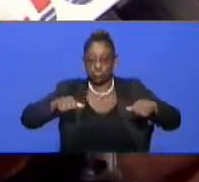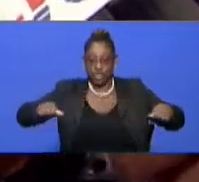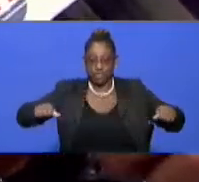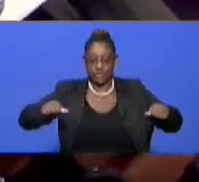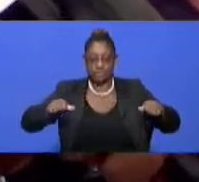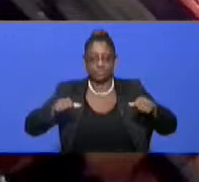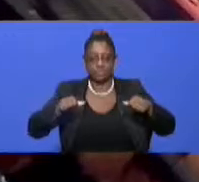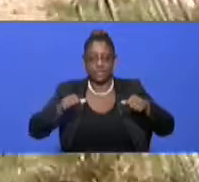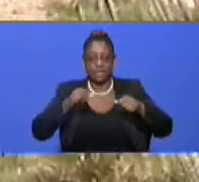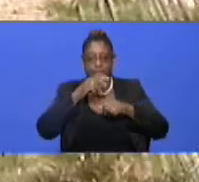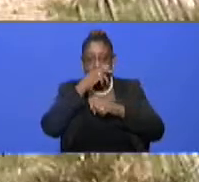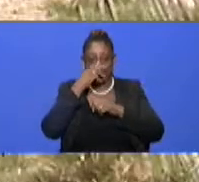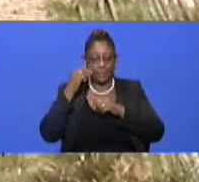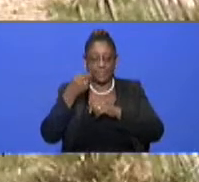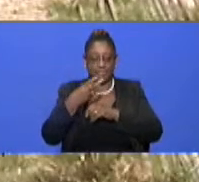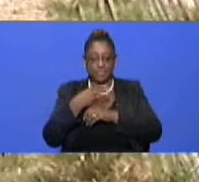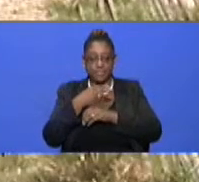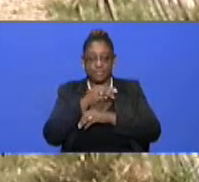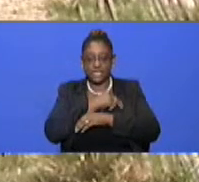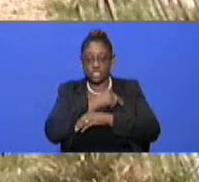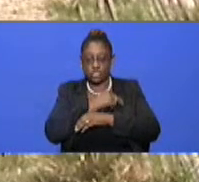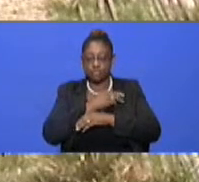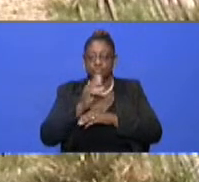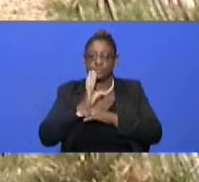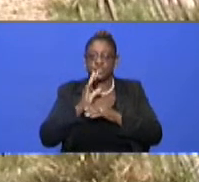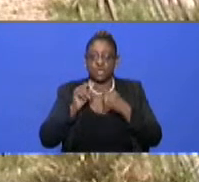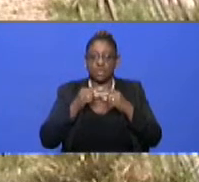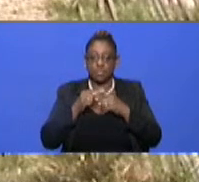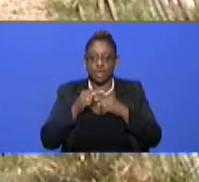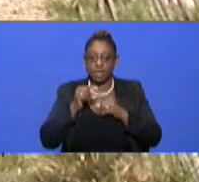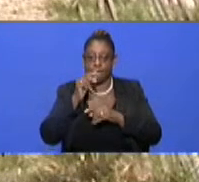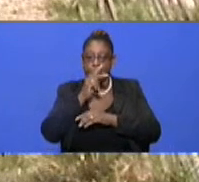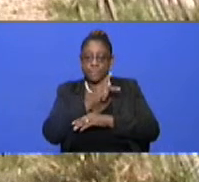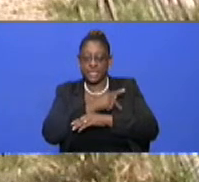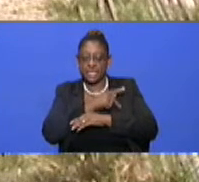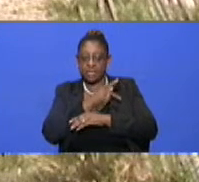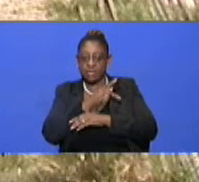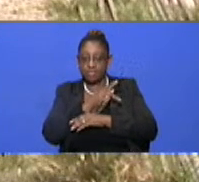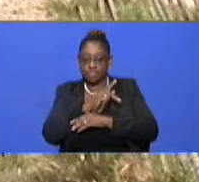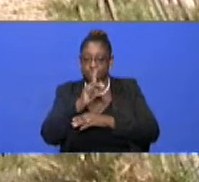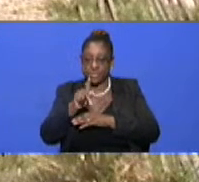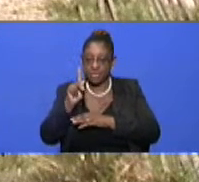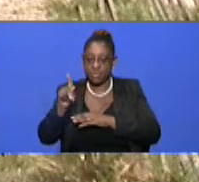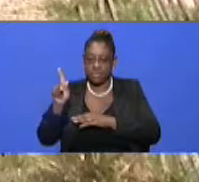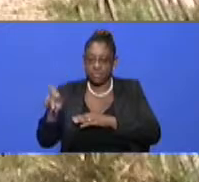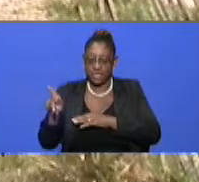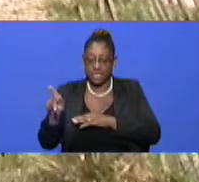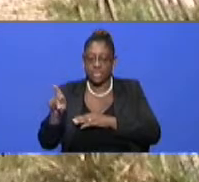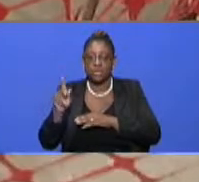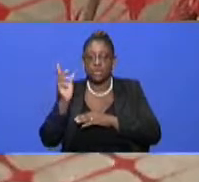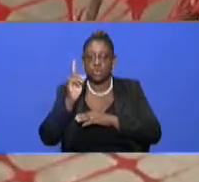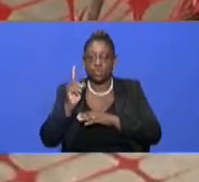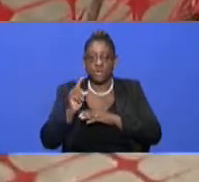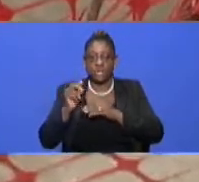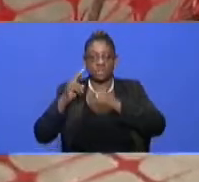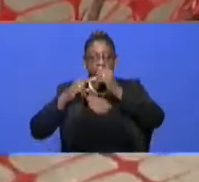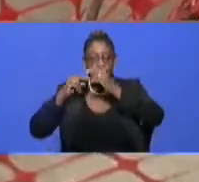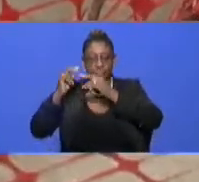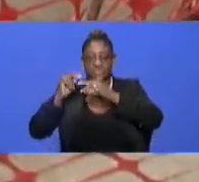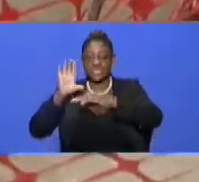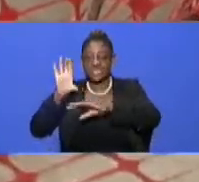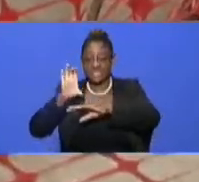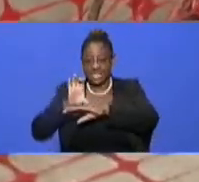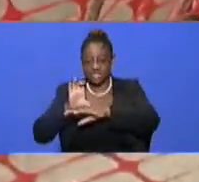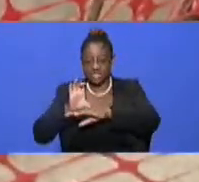Companies, Atario Mitchell, on the public-private partnership, PPP, that's pushing the progress of construction on the Nassau Village Community